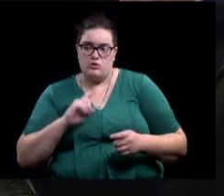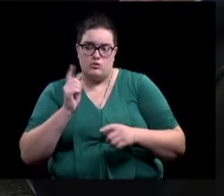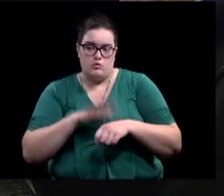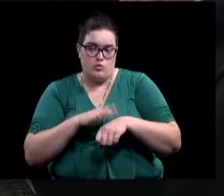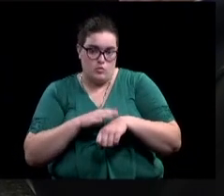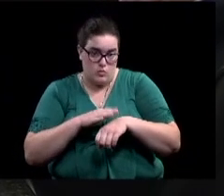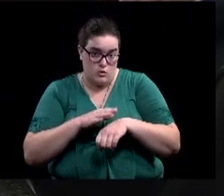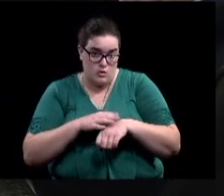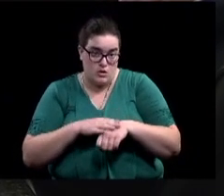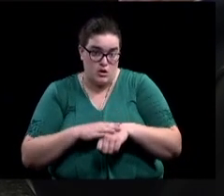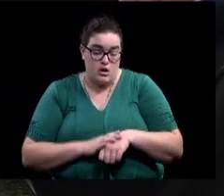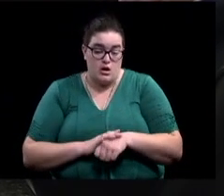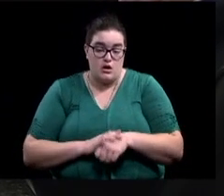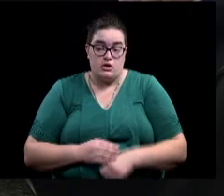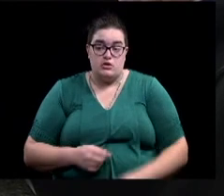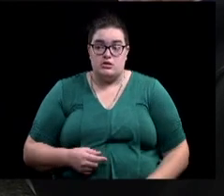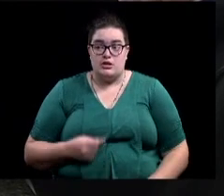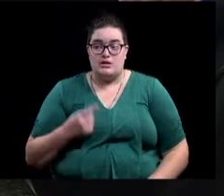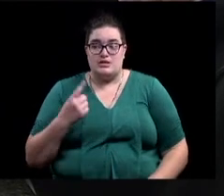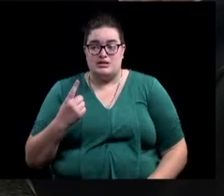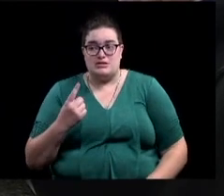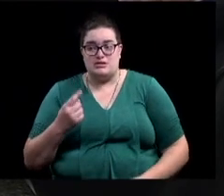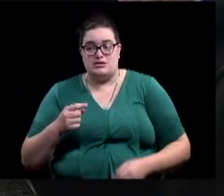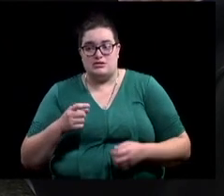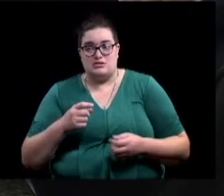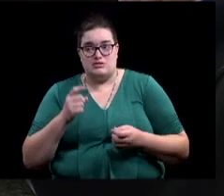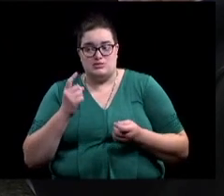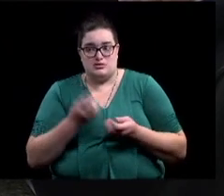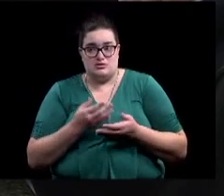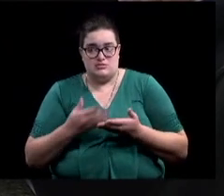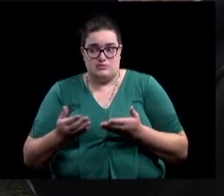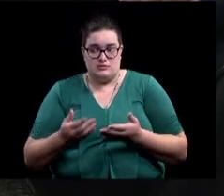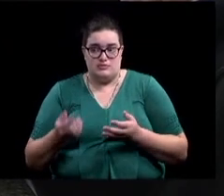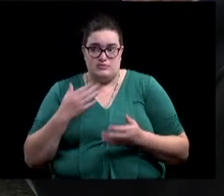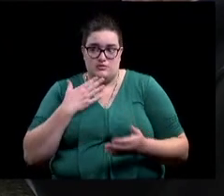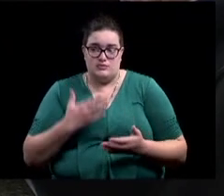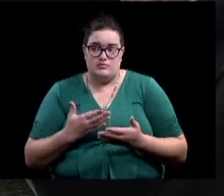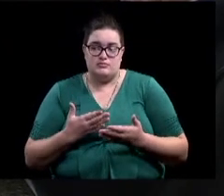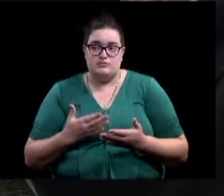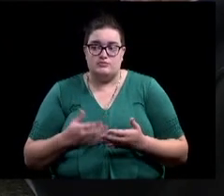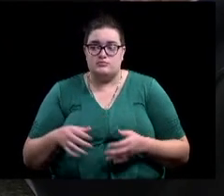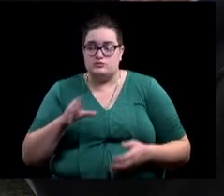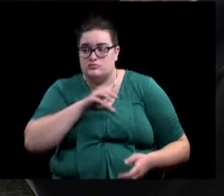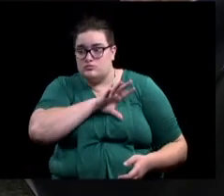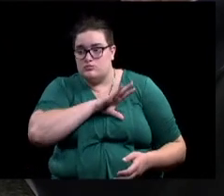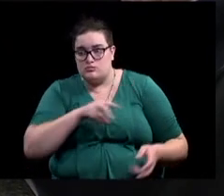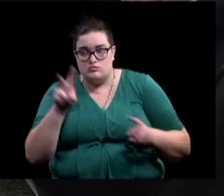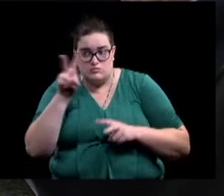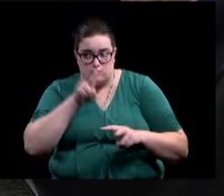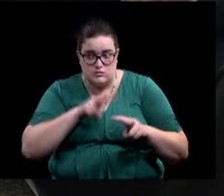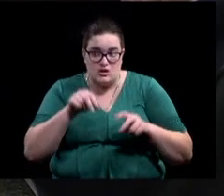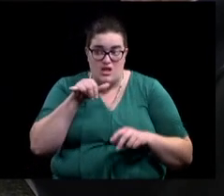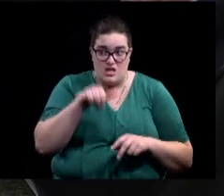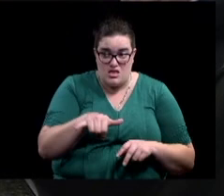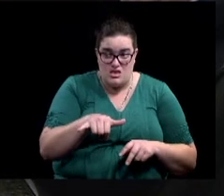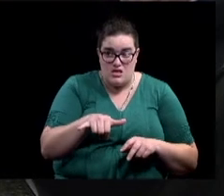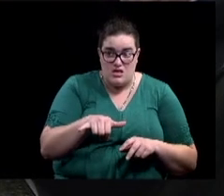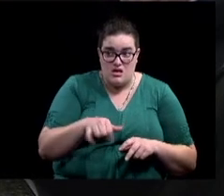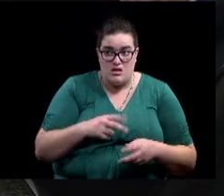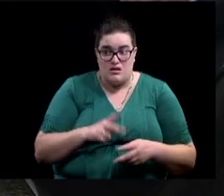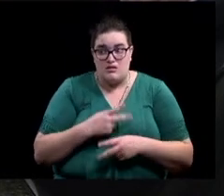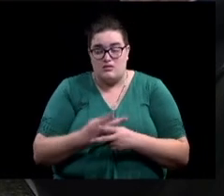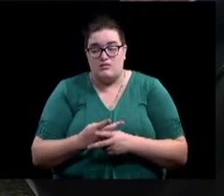we have to be very careful when we are reviewing that video, that we look for appropriateness and we